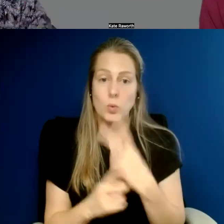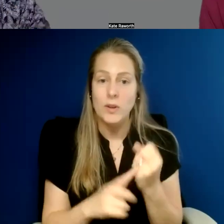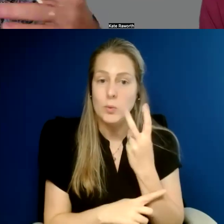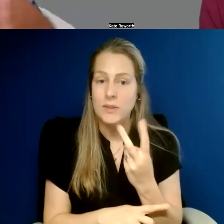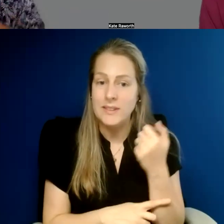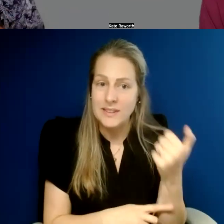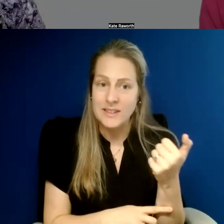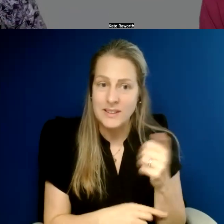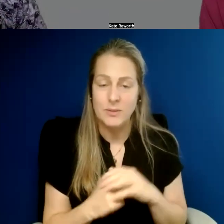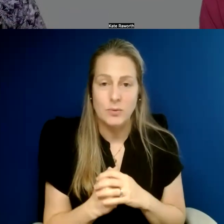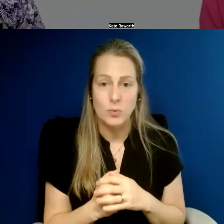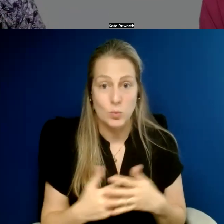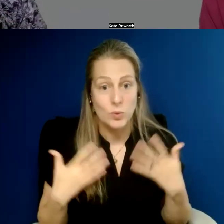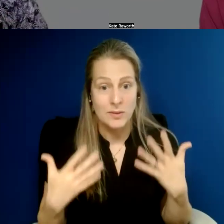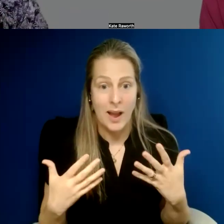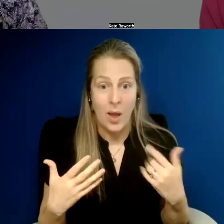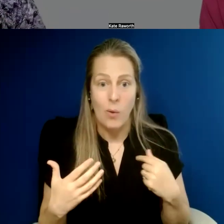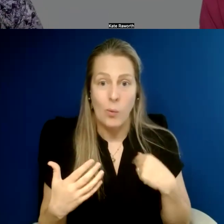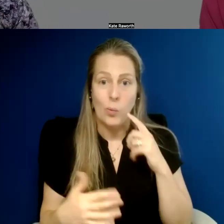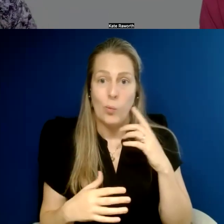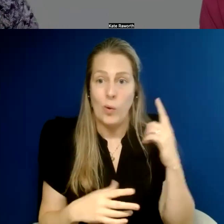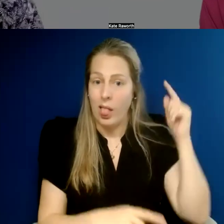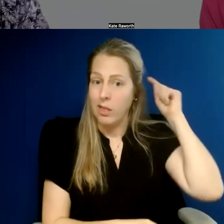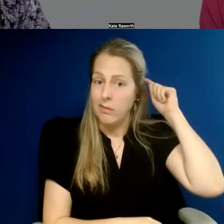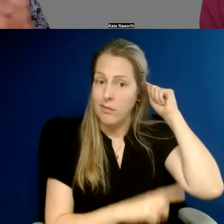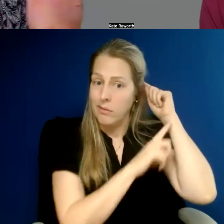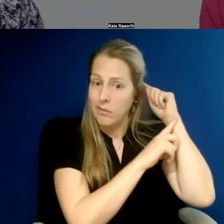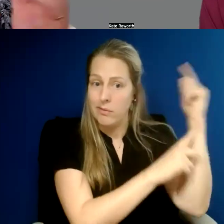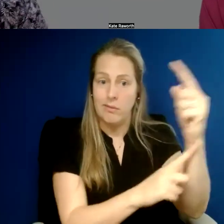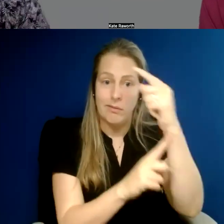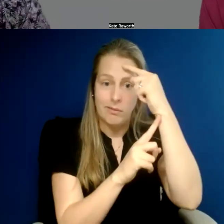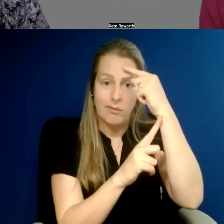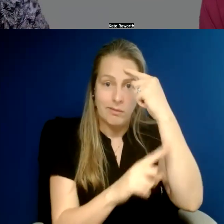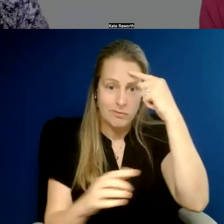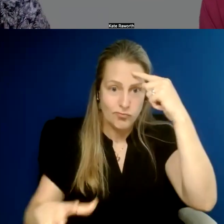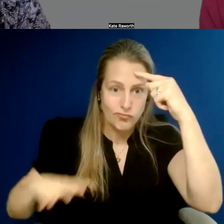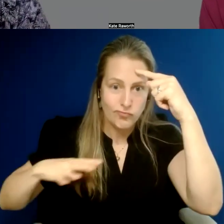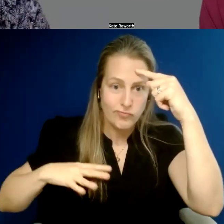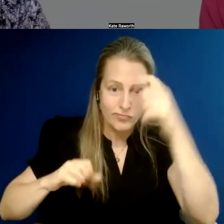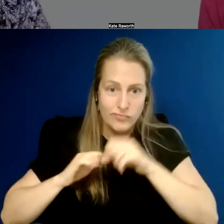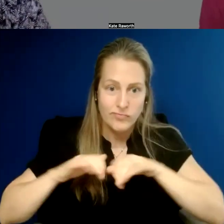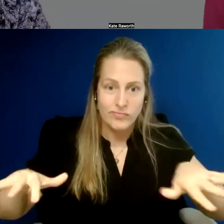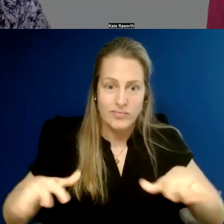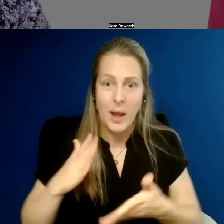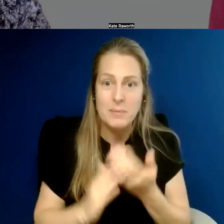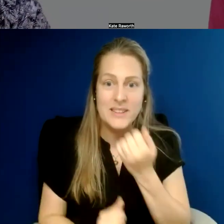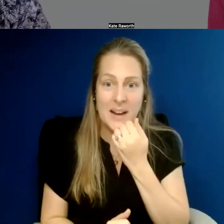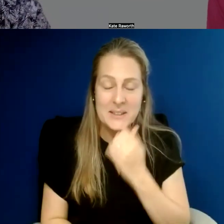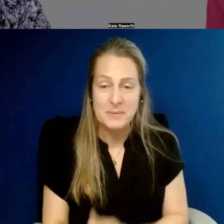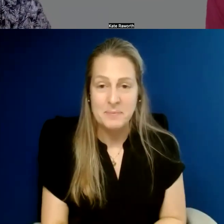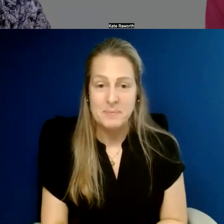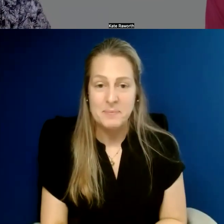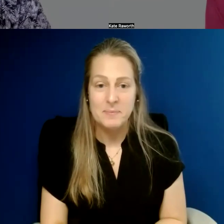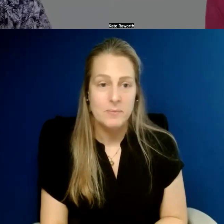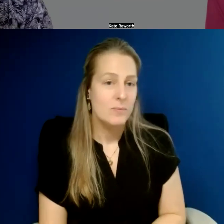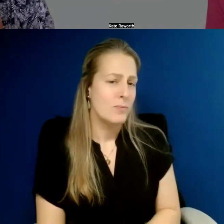front burner now that we got the Global Donut update out there. Wonderful. I'll pick